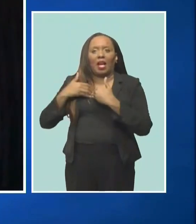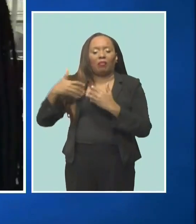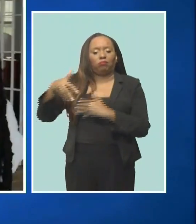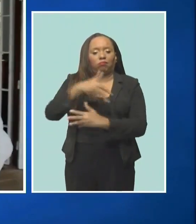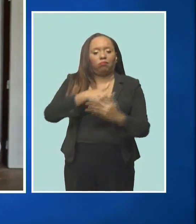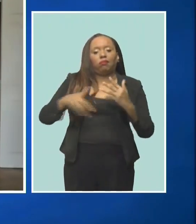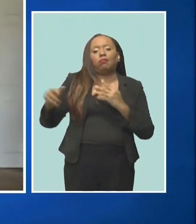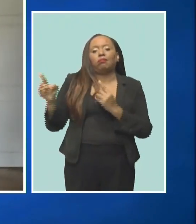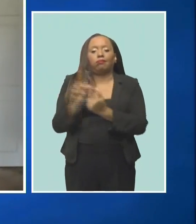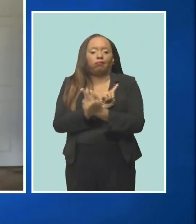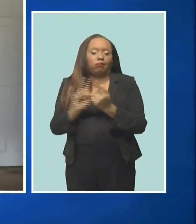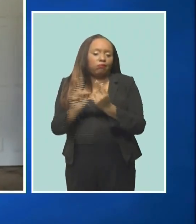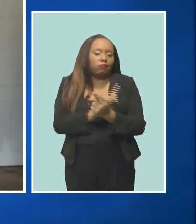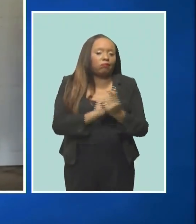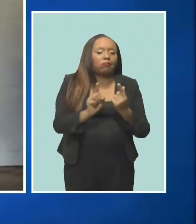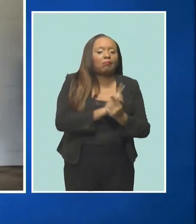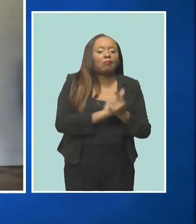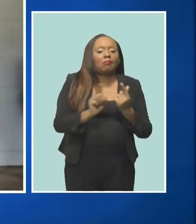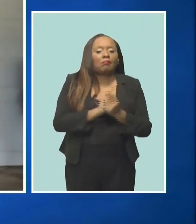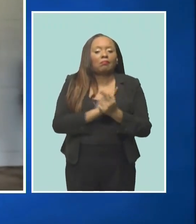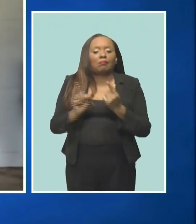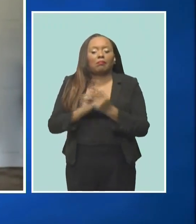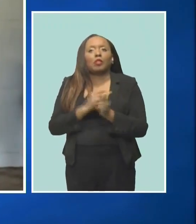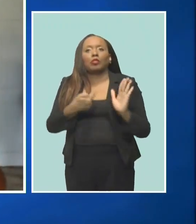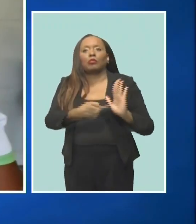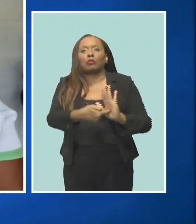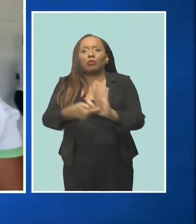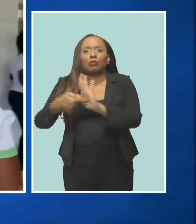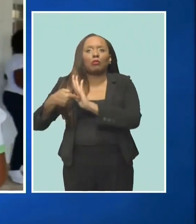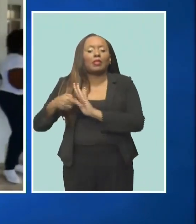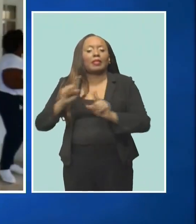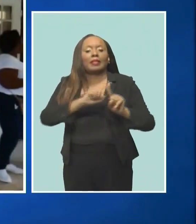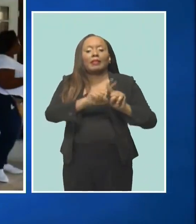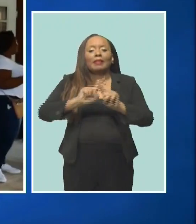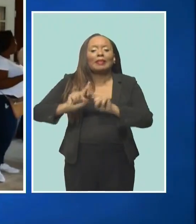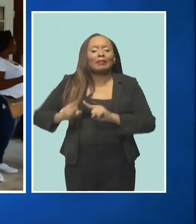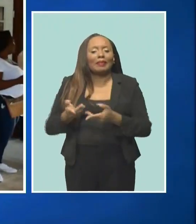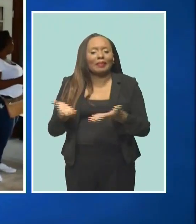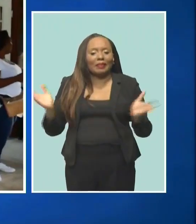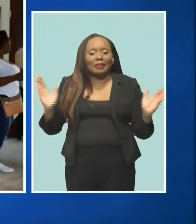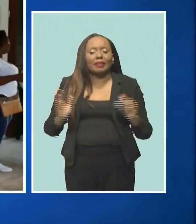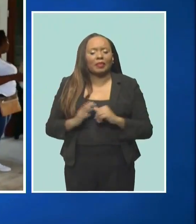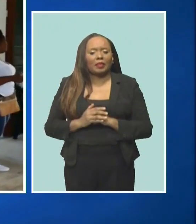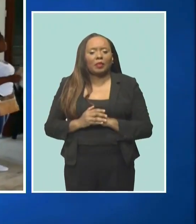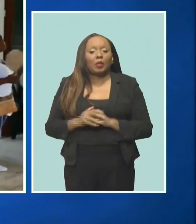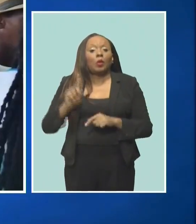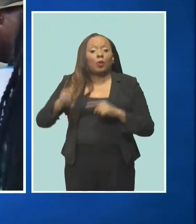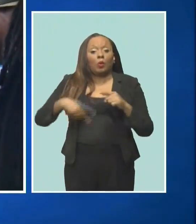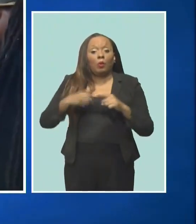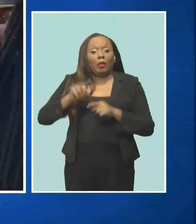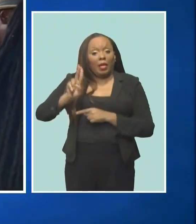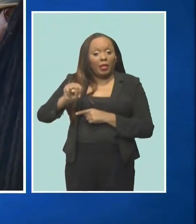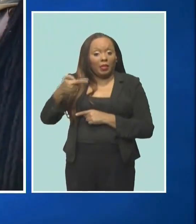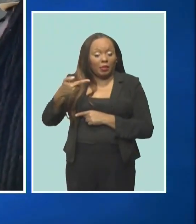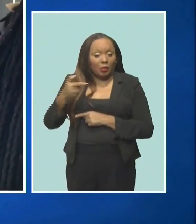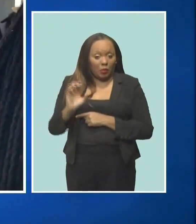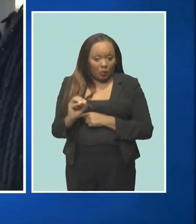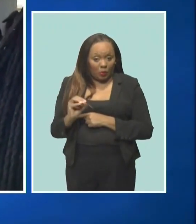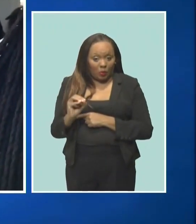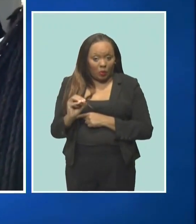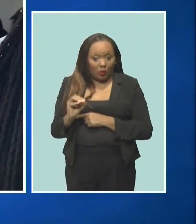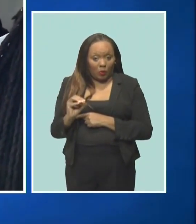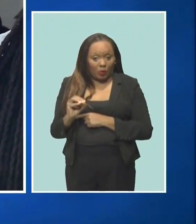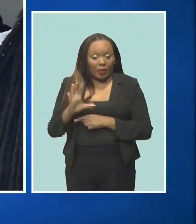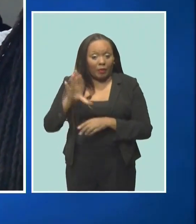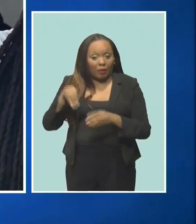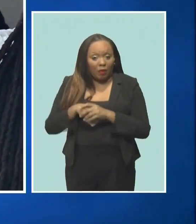the environs of the Morgan Lewis Windmill, showcasing the rural parish. Dr. Springer believes these NGOs can be the link